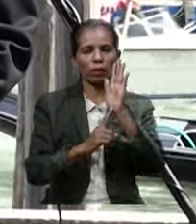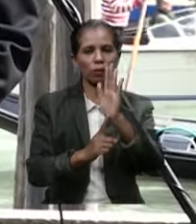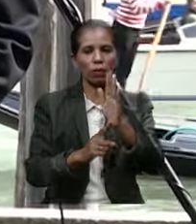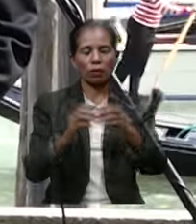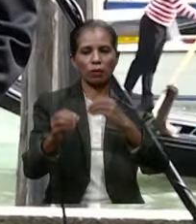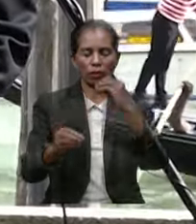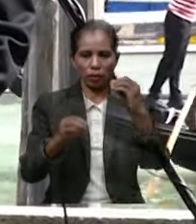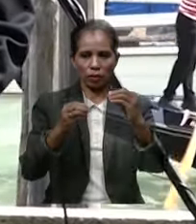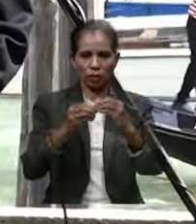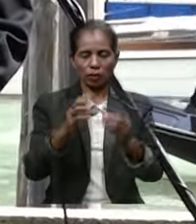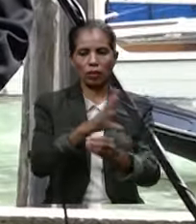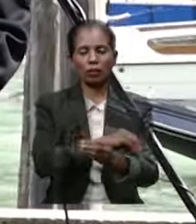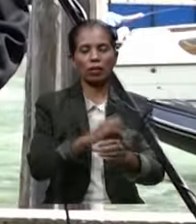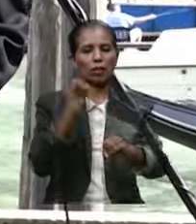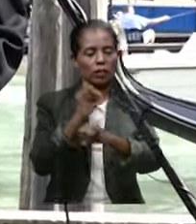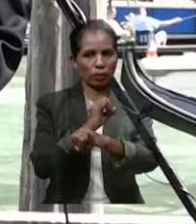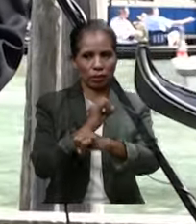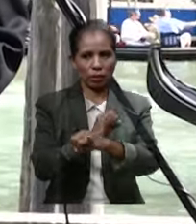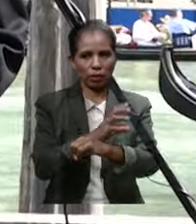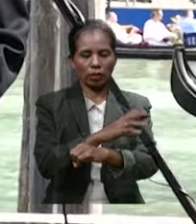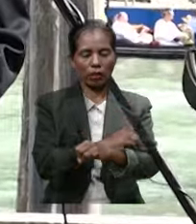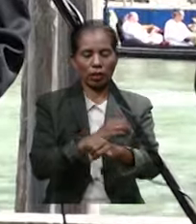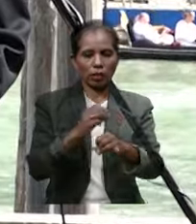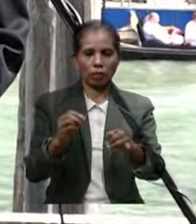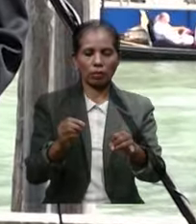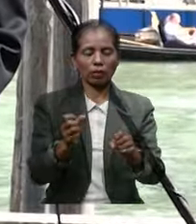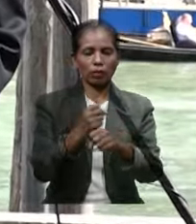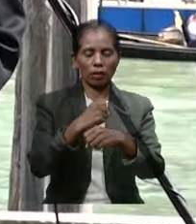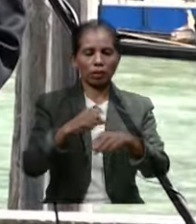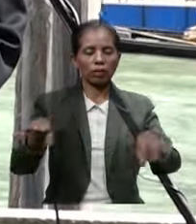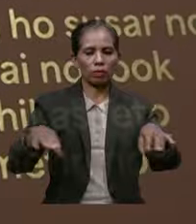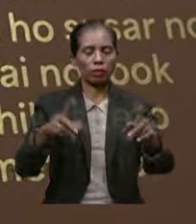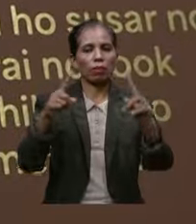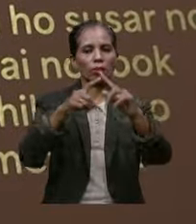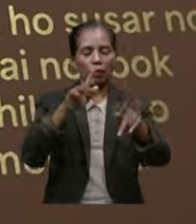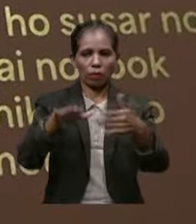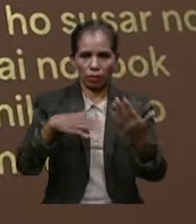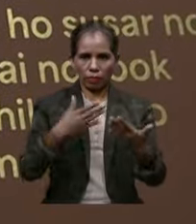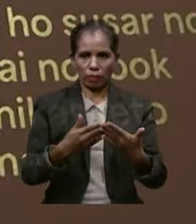our tourism industry and create jobs for our people.